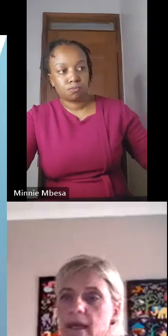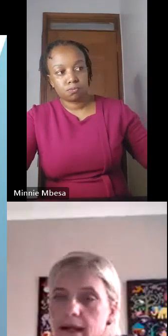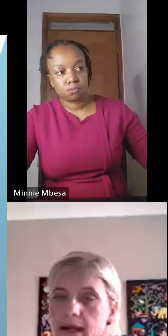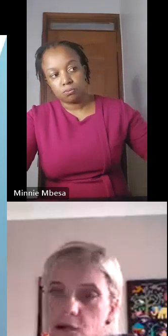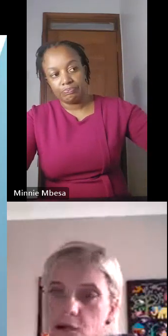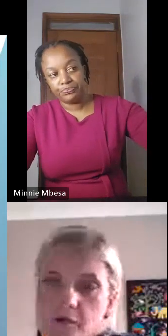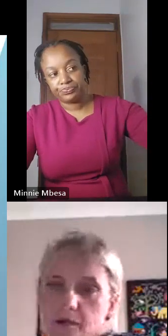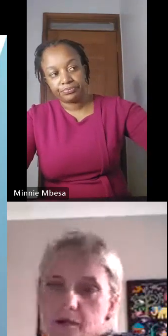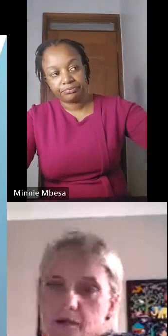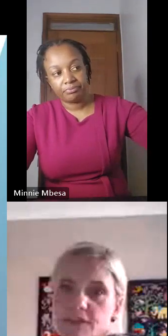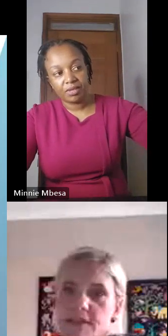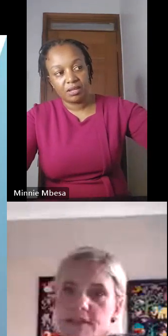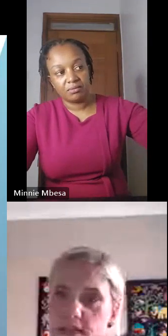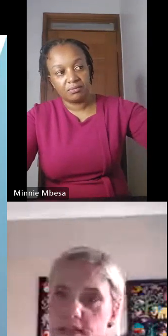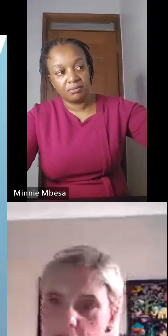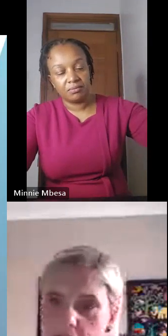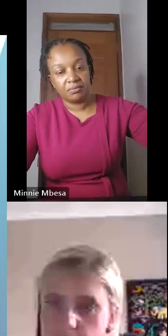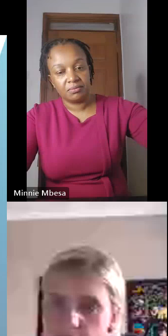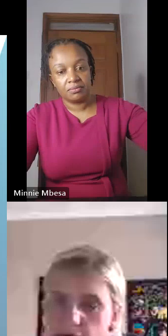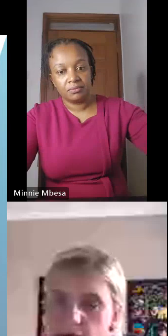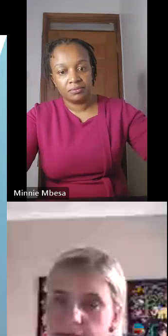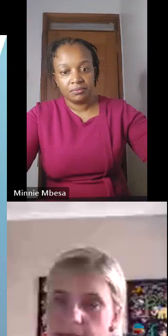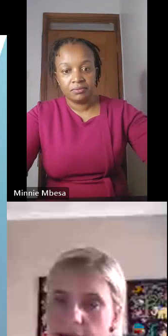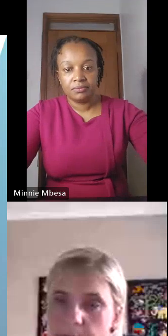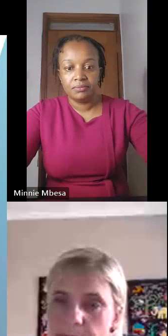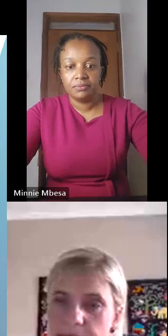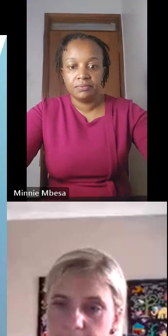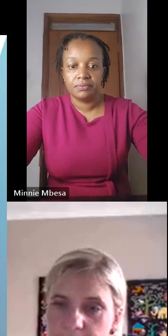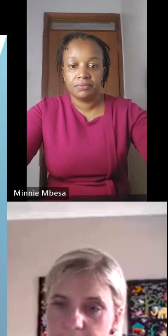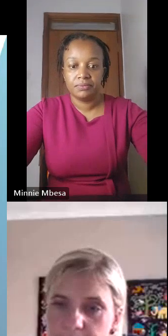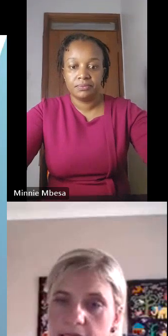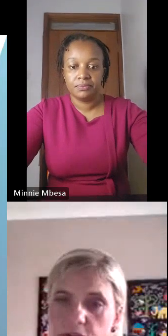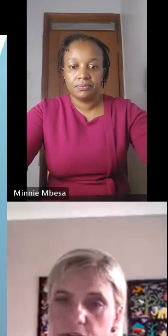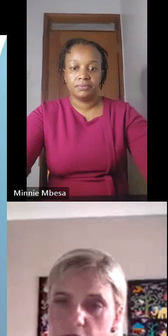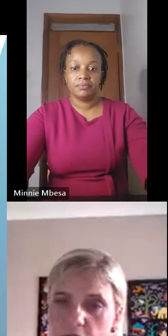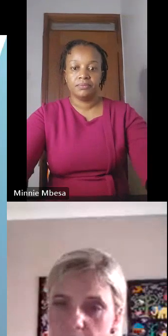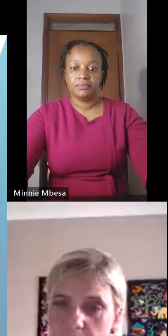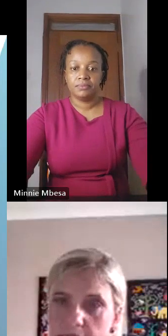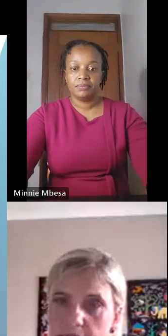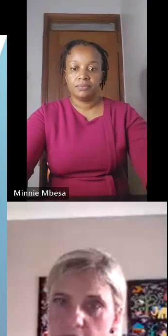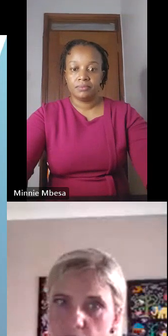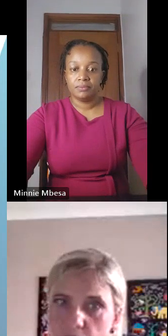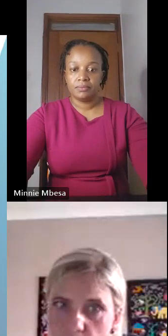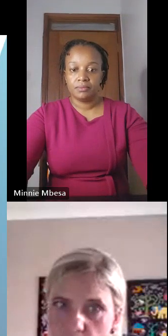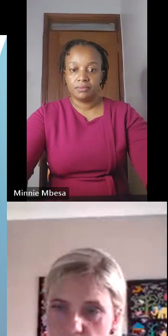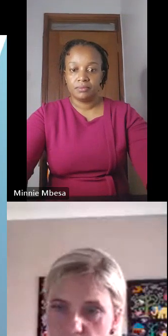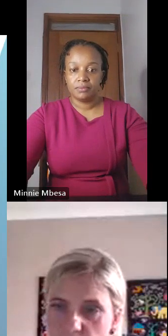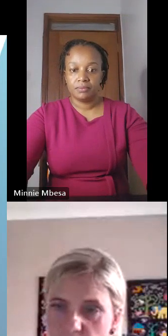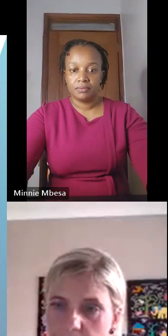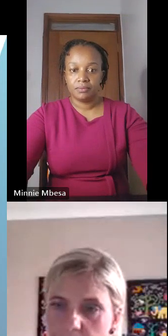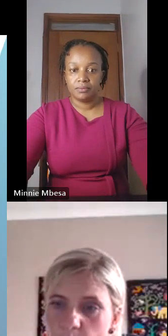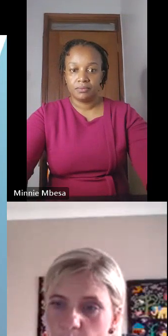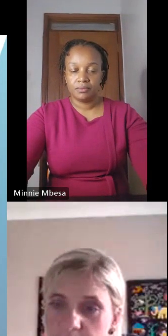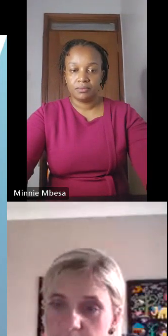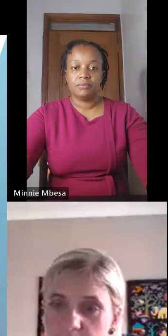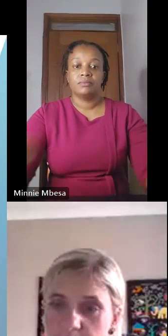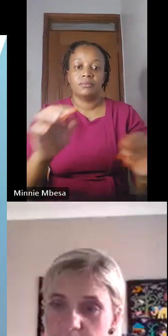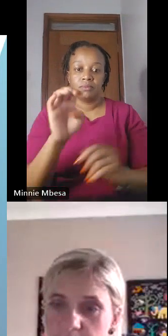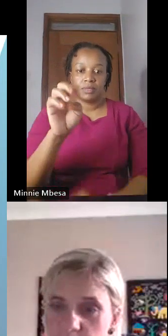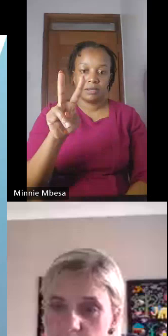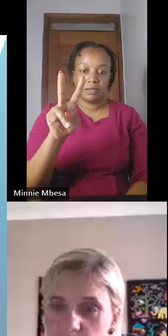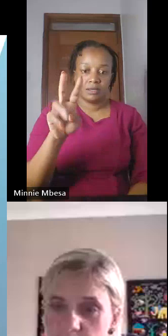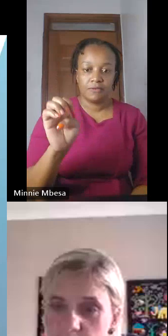And I'm also very conscious. Okay, so Evelyn, can you go ahead and ask your question? We're